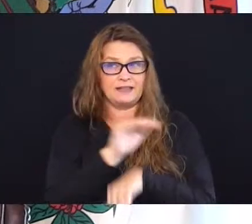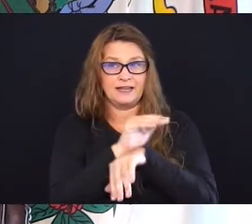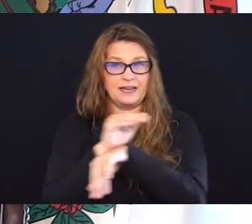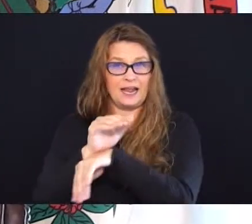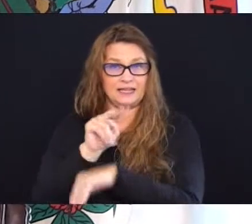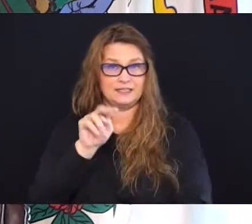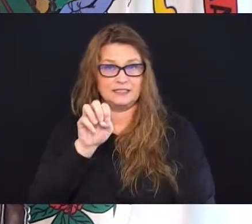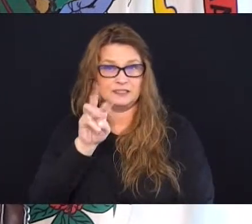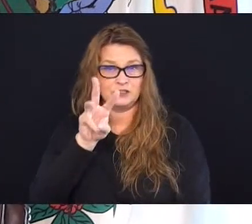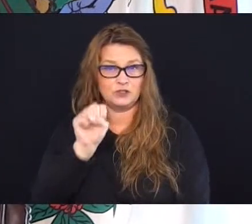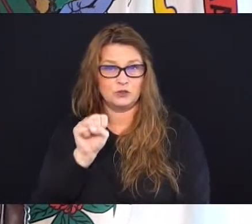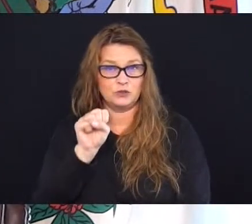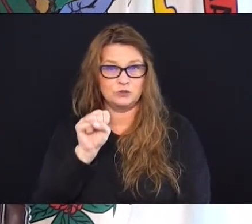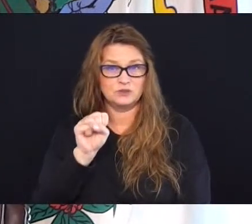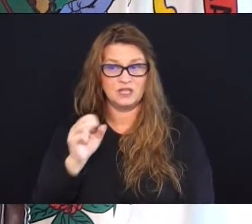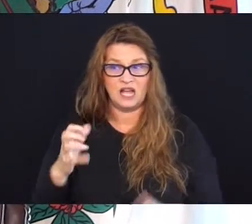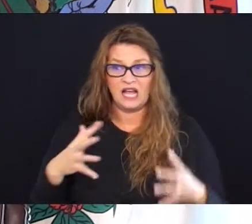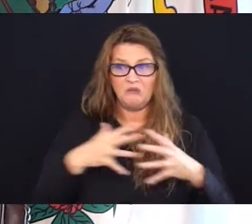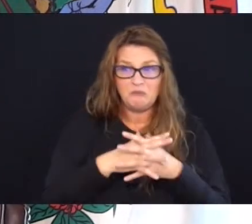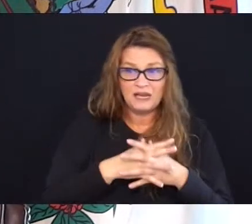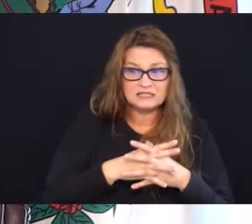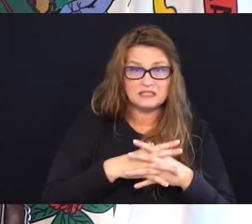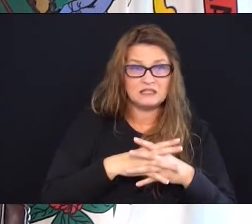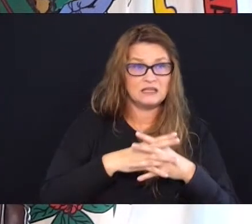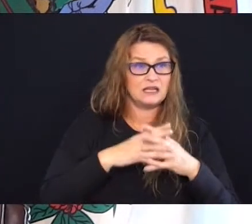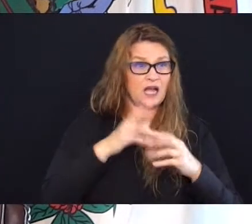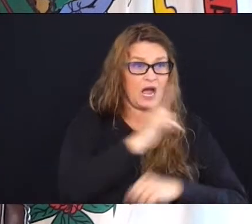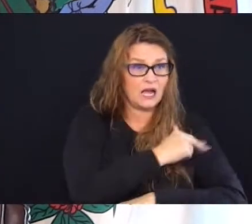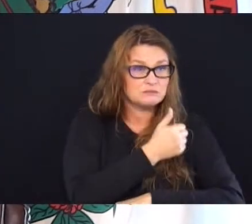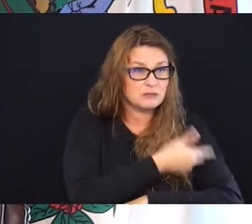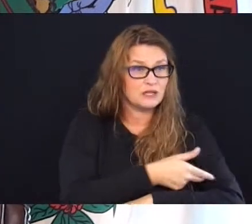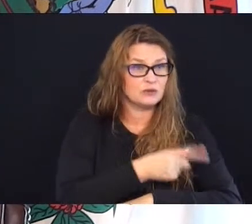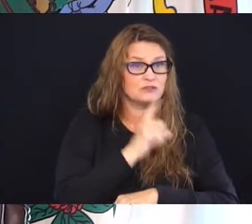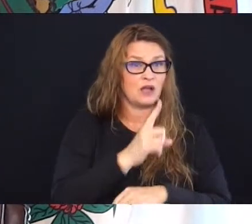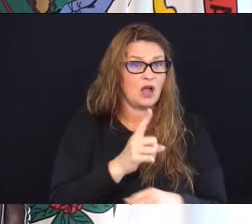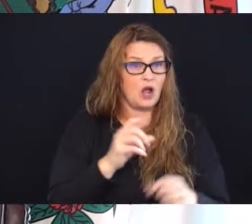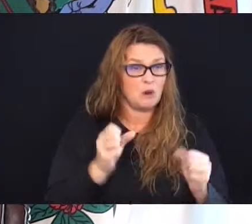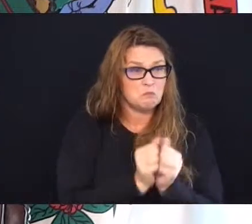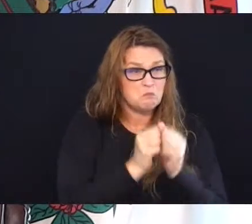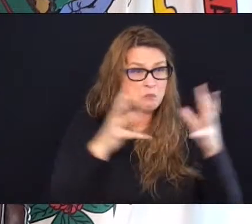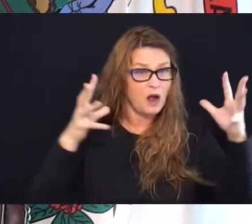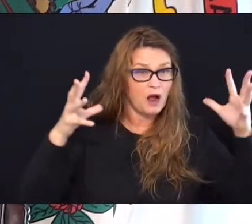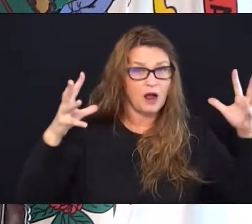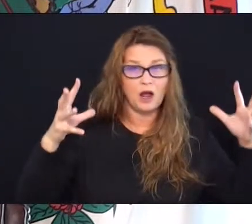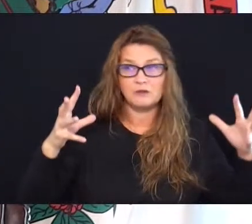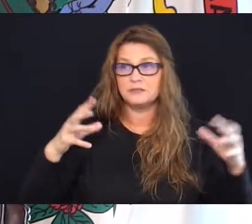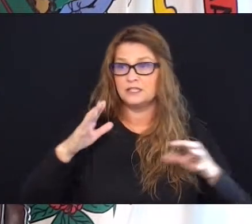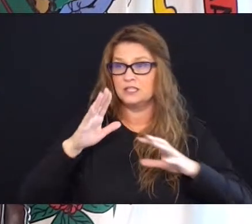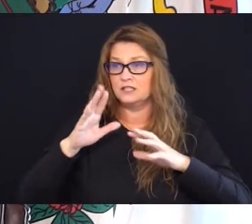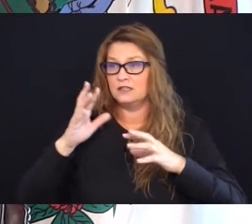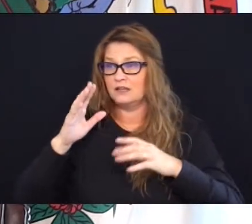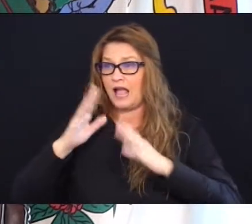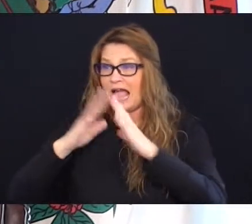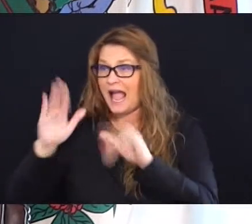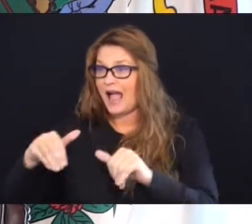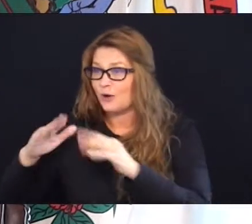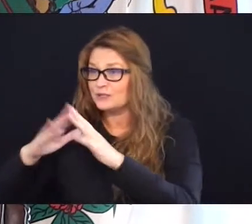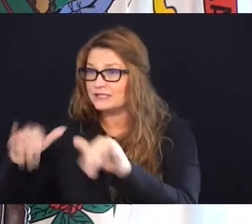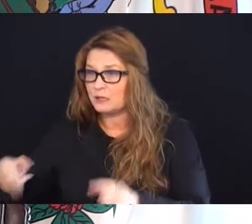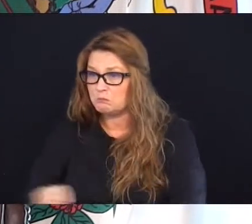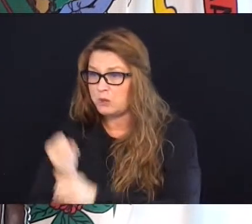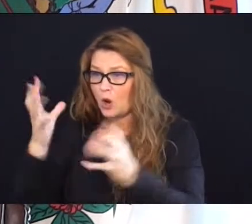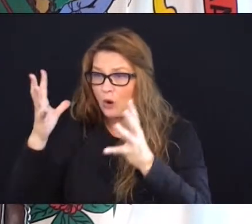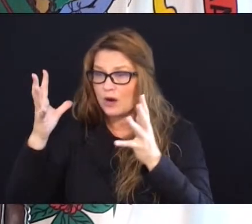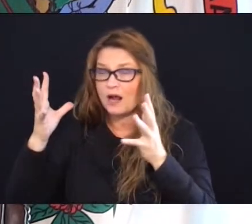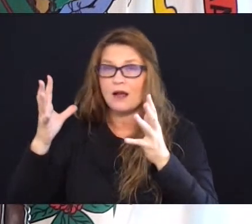you know, maternity wards bombed and children blown up and residential neighborhoods that have nothing to do with the